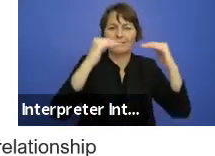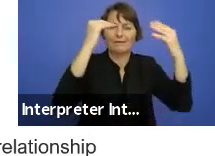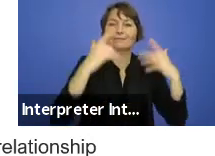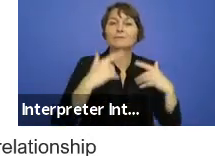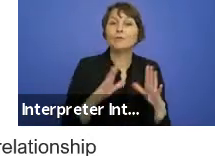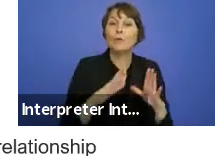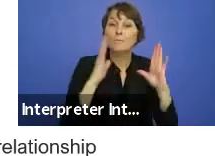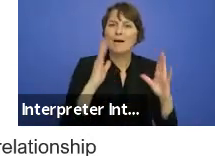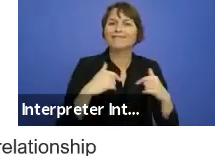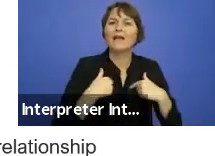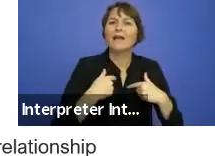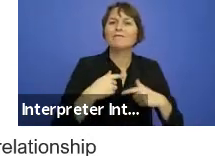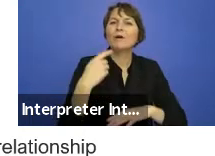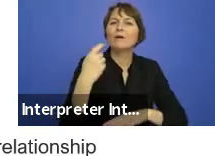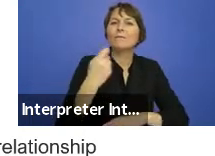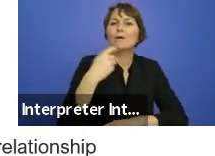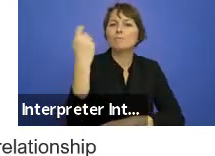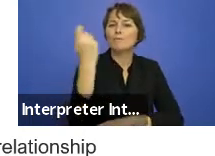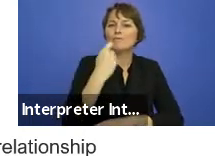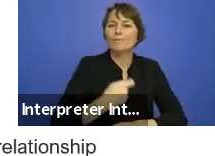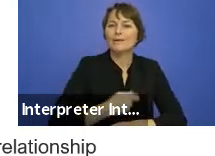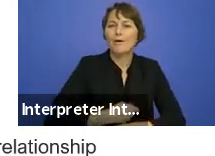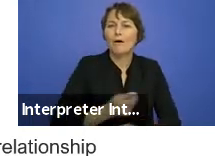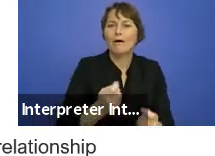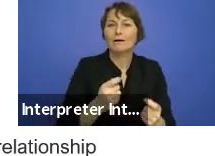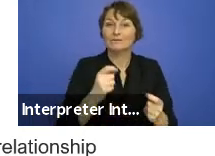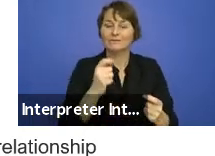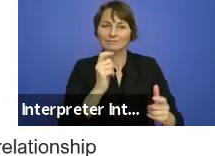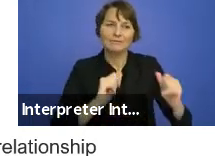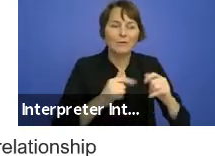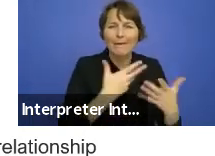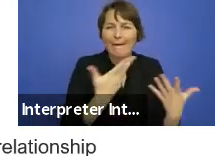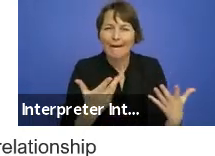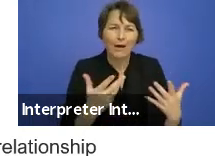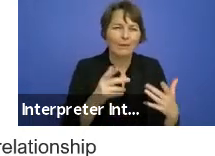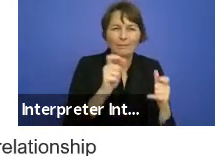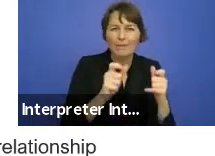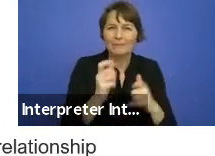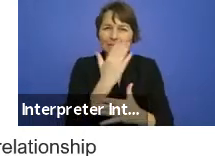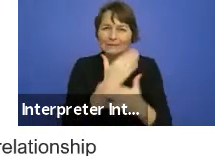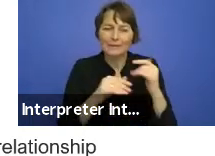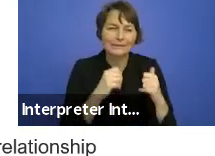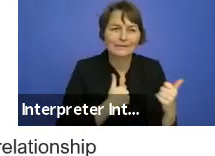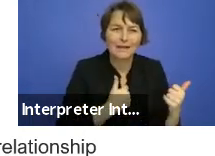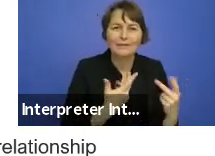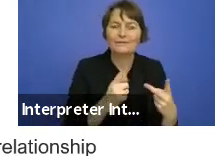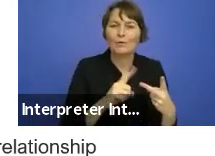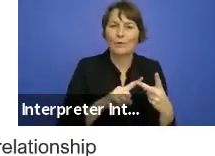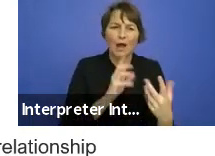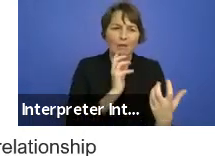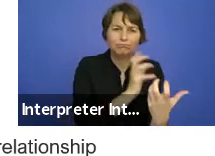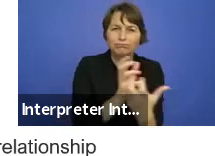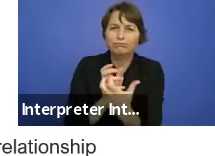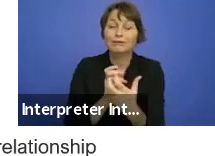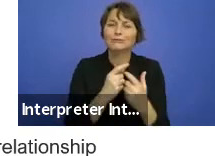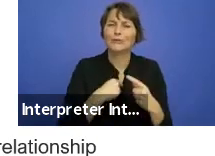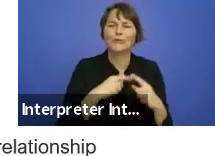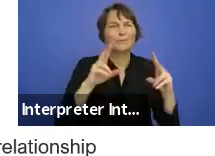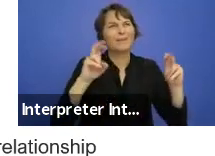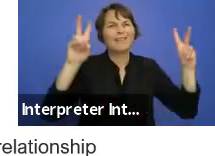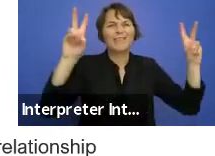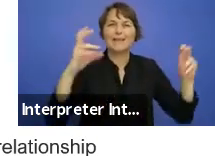programs accessible to, for instance, disabled artists or disabled audiences. So this theme of inclusion and access